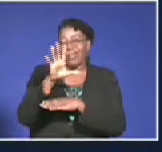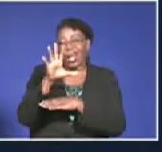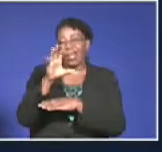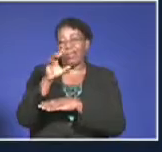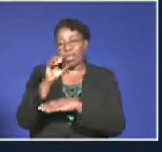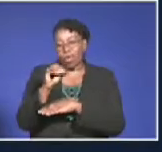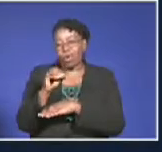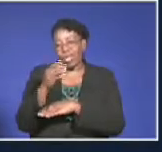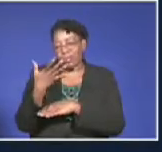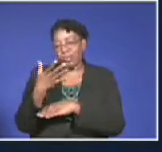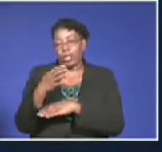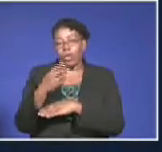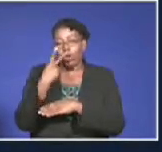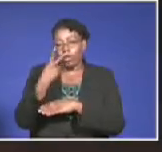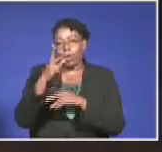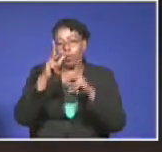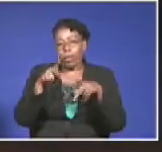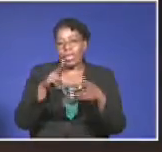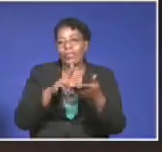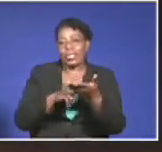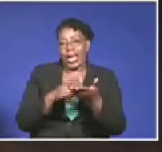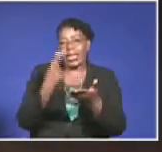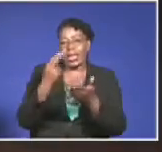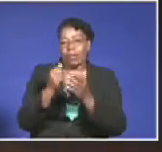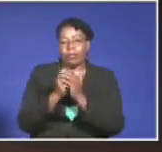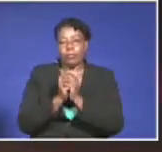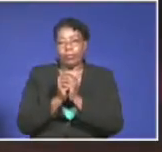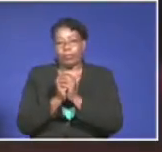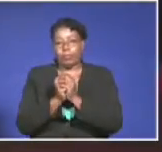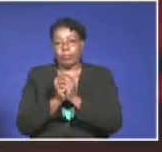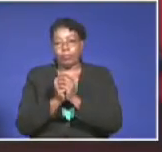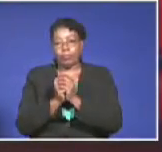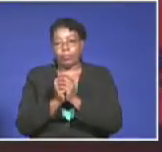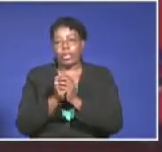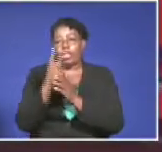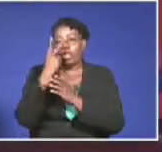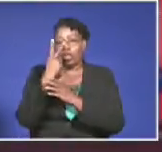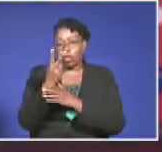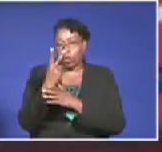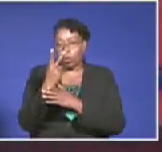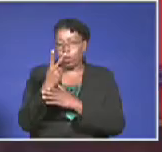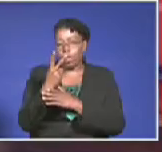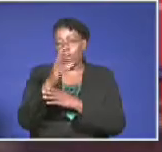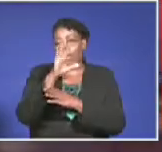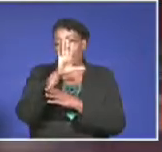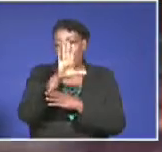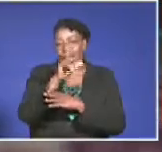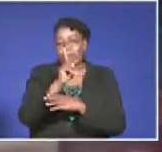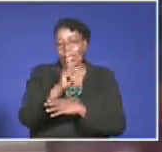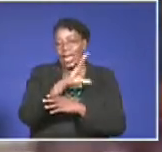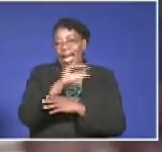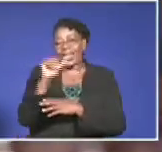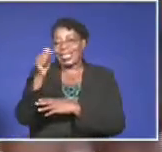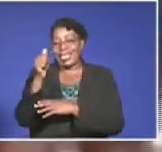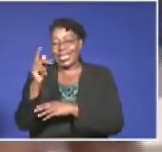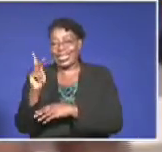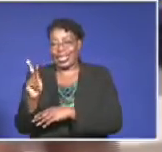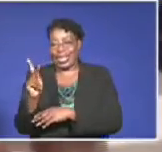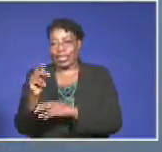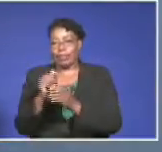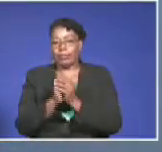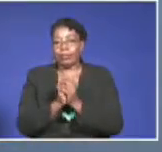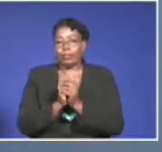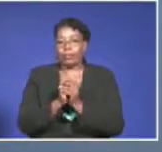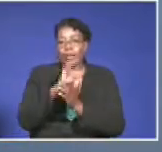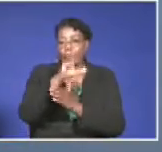5:30. So we're looking forward to persons signing up. 2 courses, a 5K and a 10K.